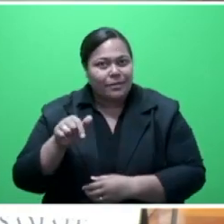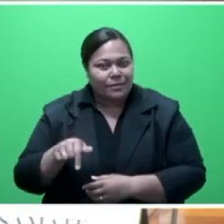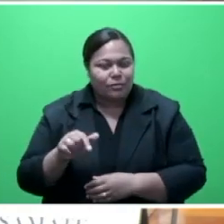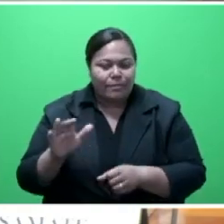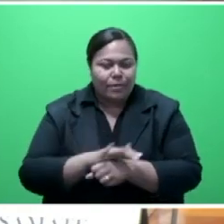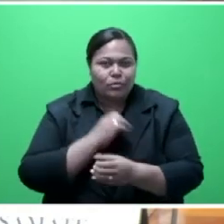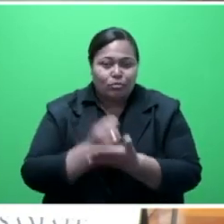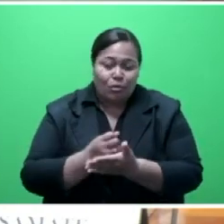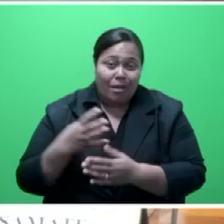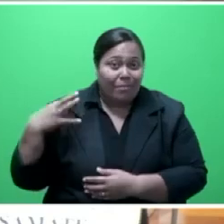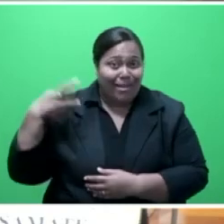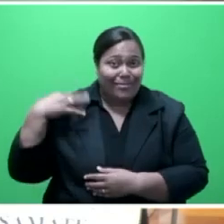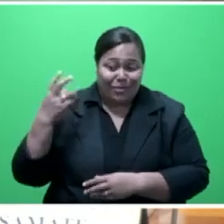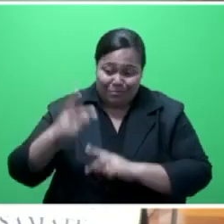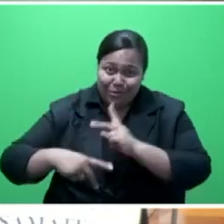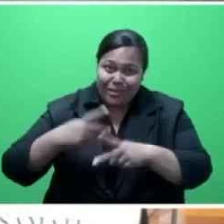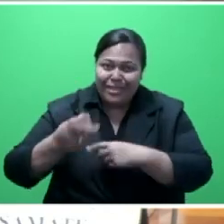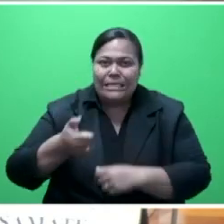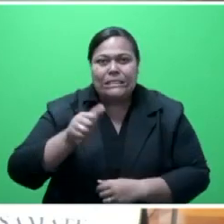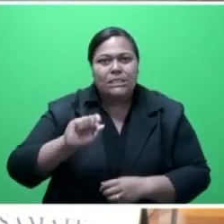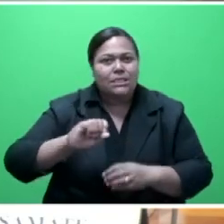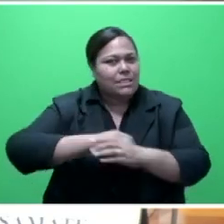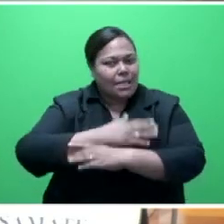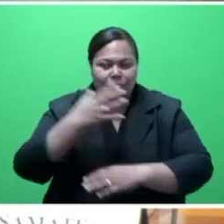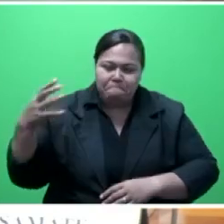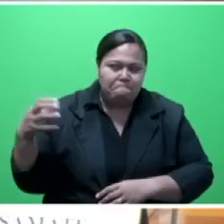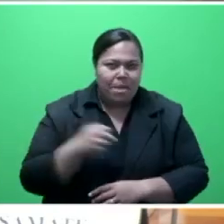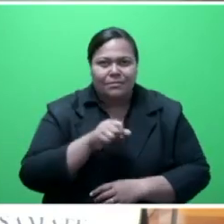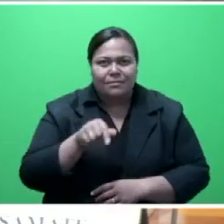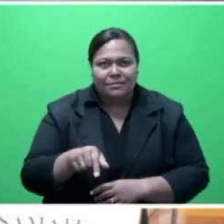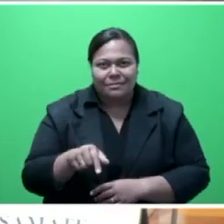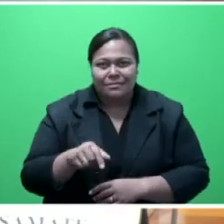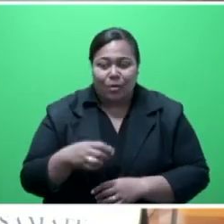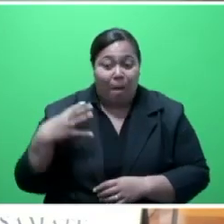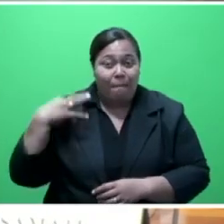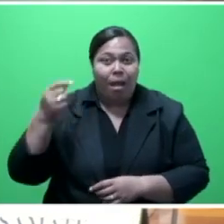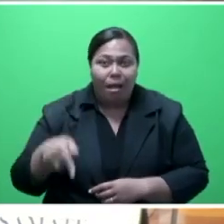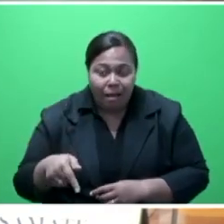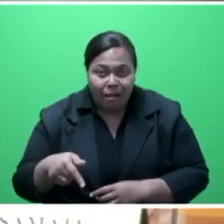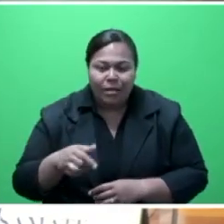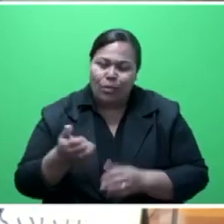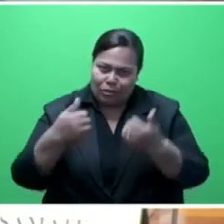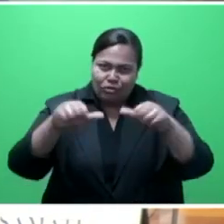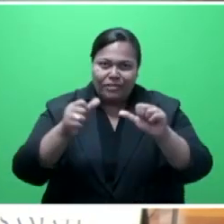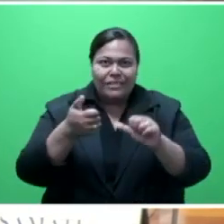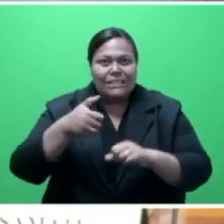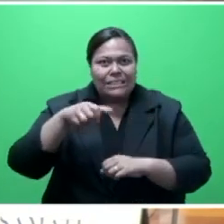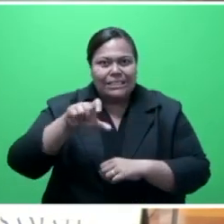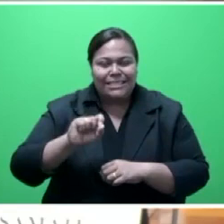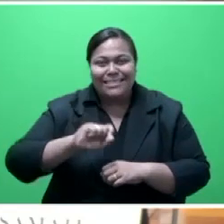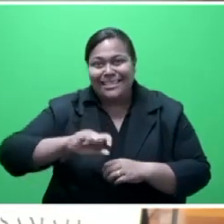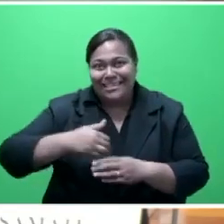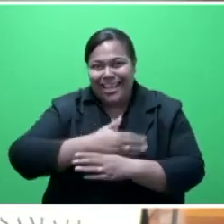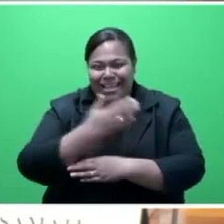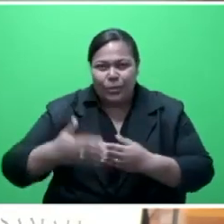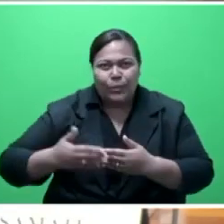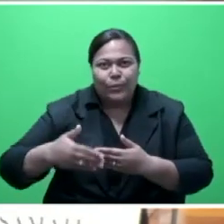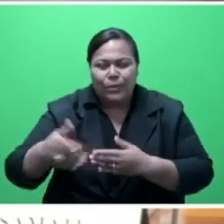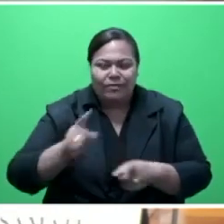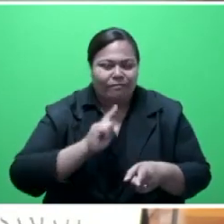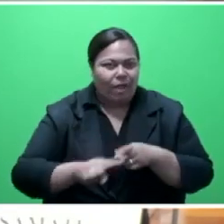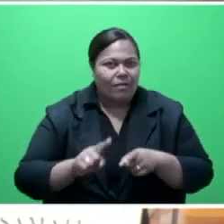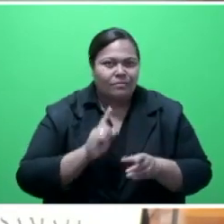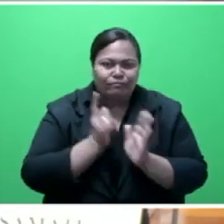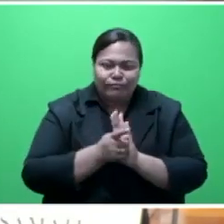applications are processed within 60 days of the date of submission, establishing a single source for all aspects of application and a speedy